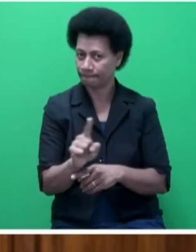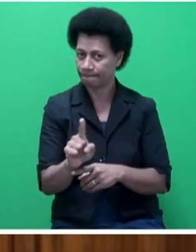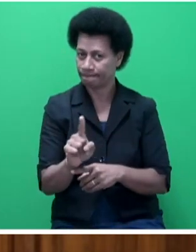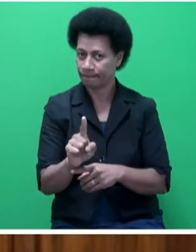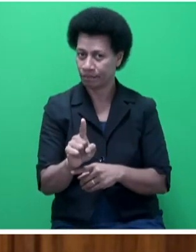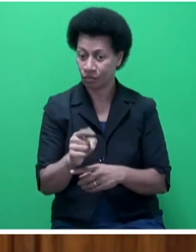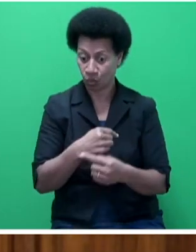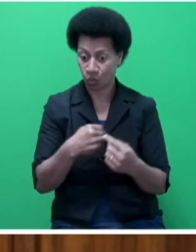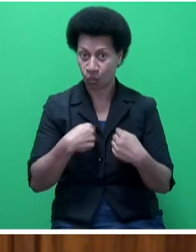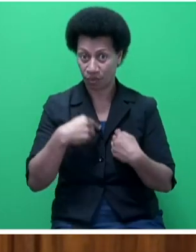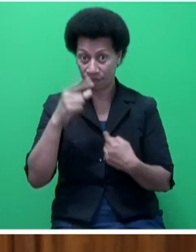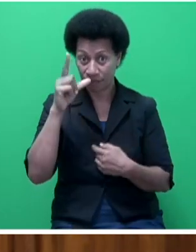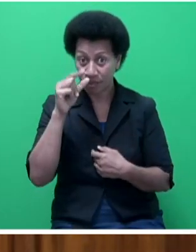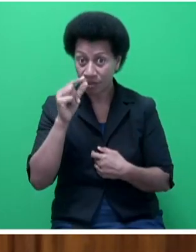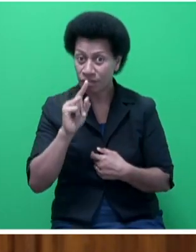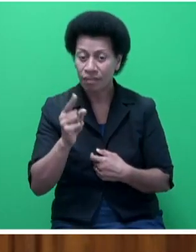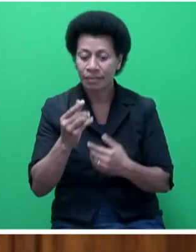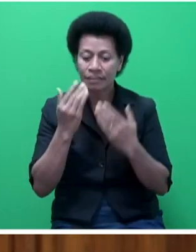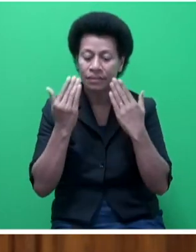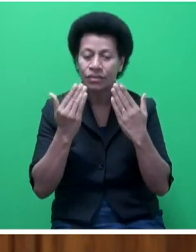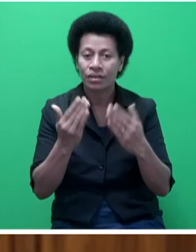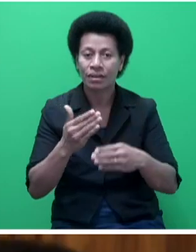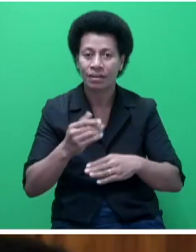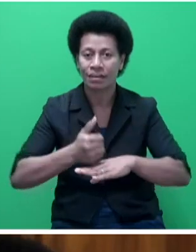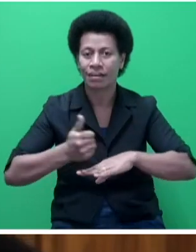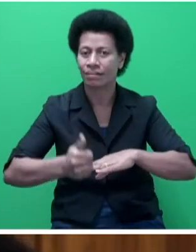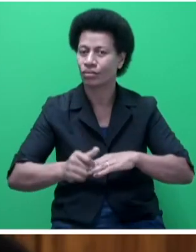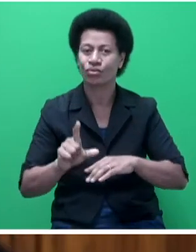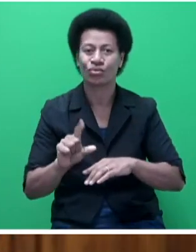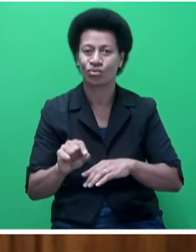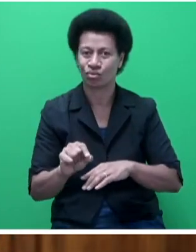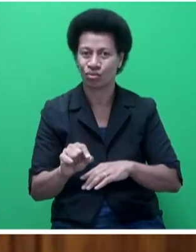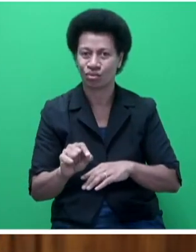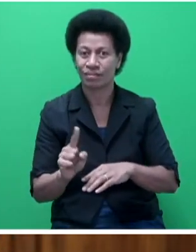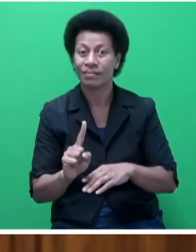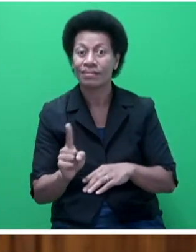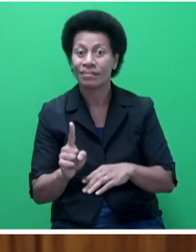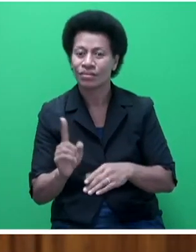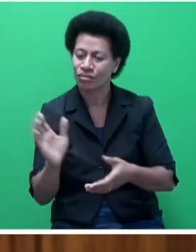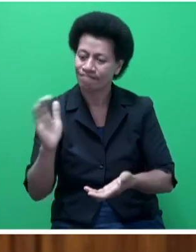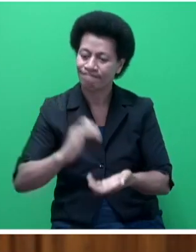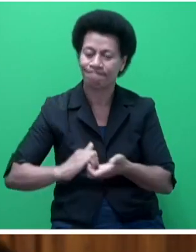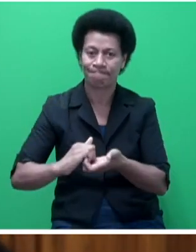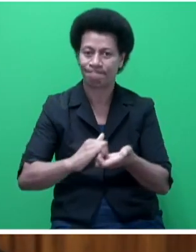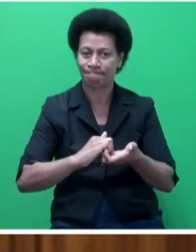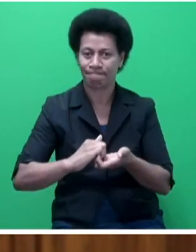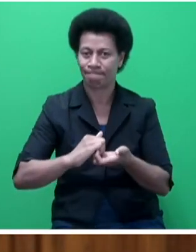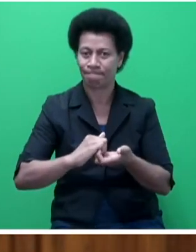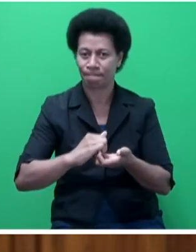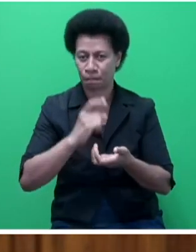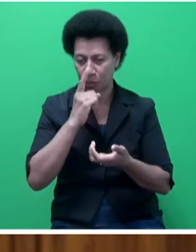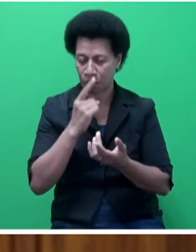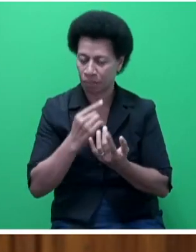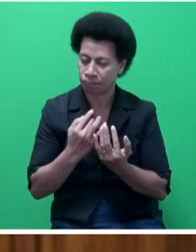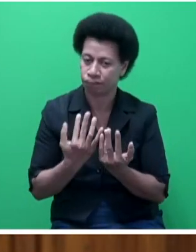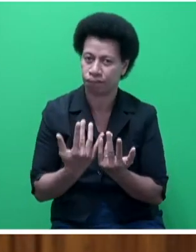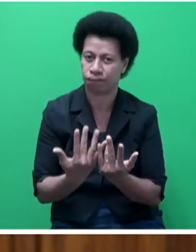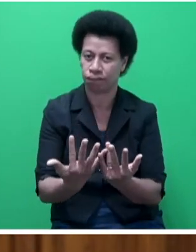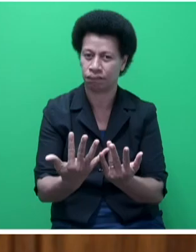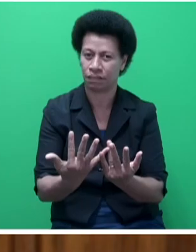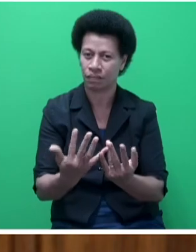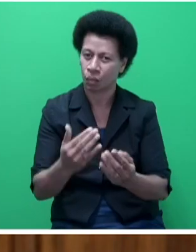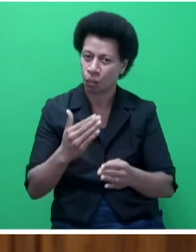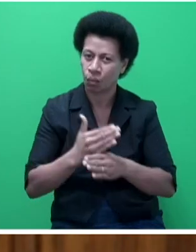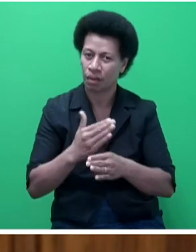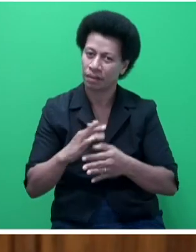appreciate what the government is doing in trying to unite the people of our beloved nation. Mr. Speaker, the effect of